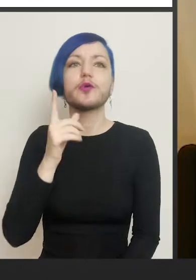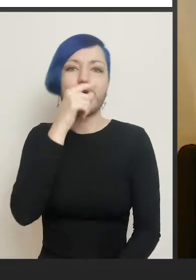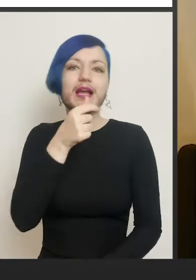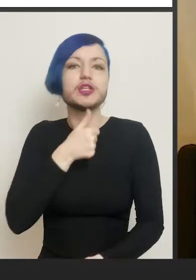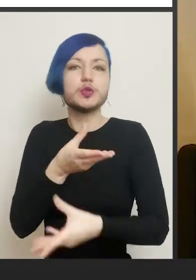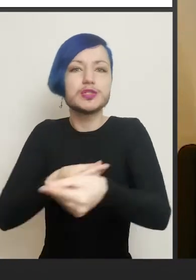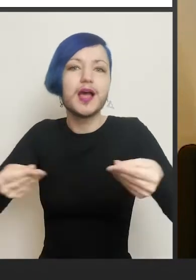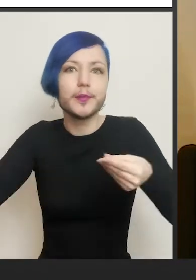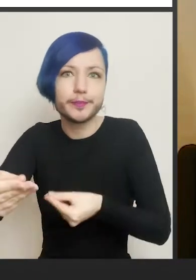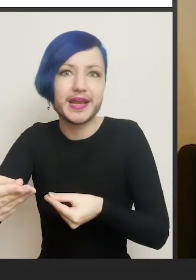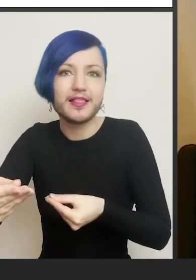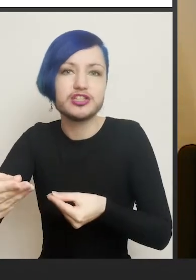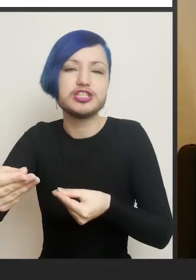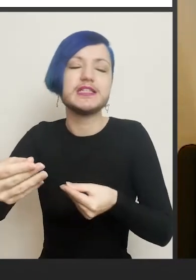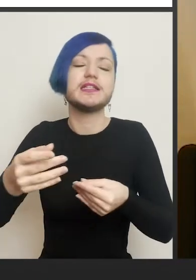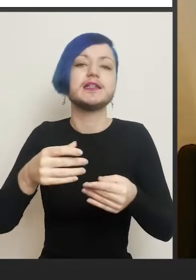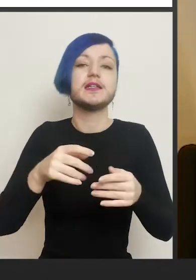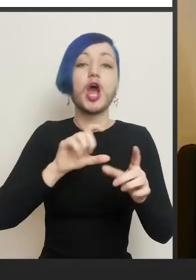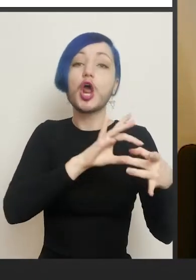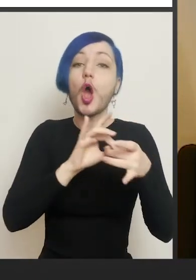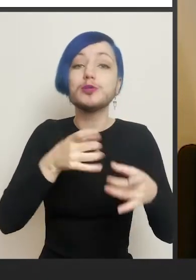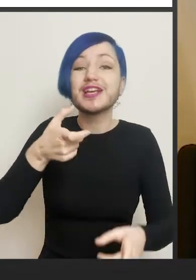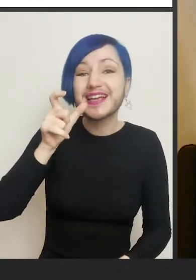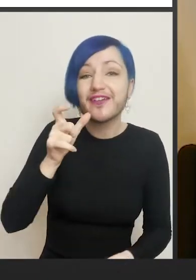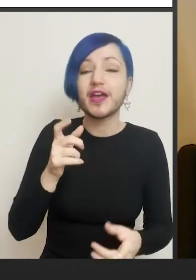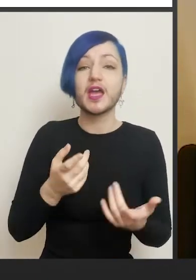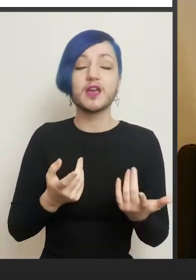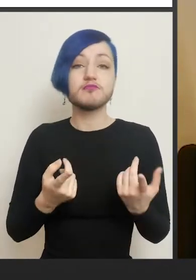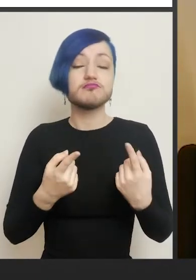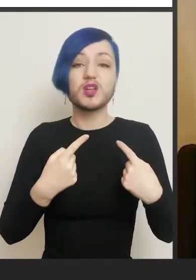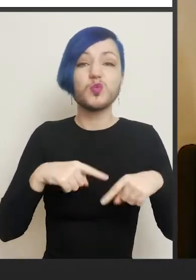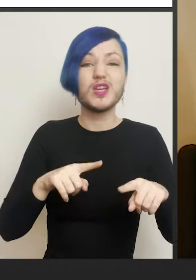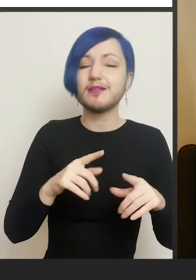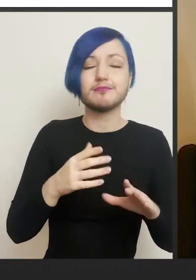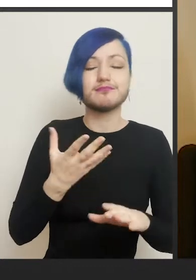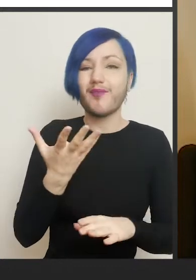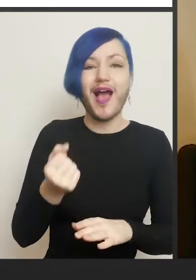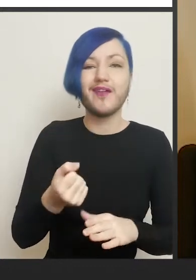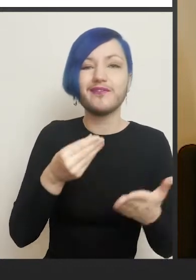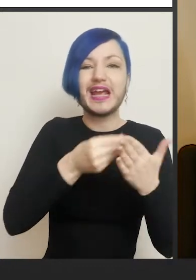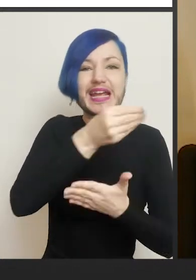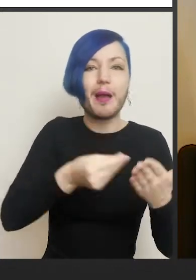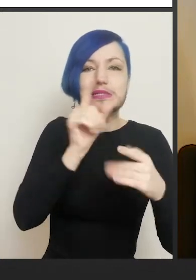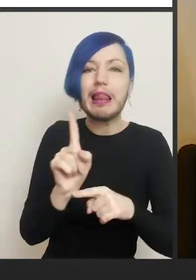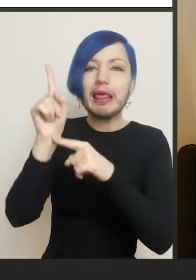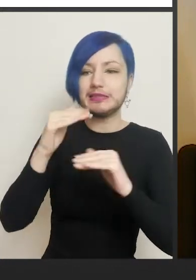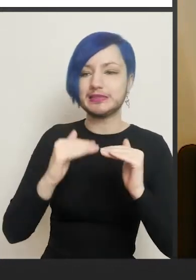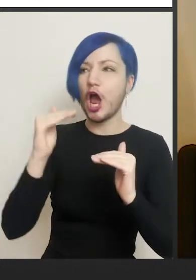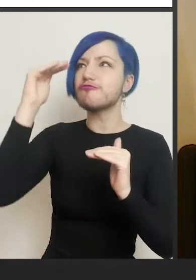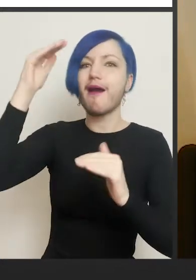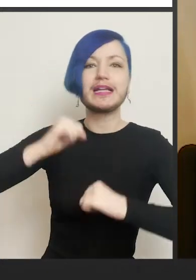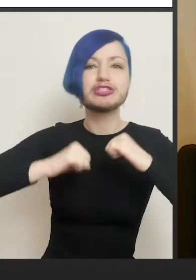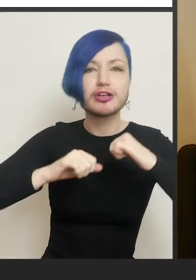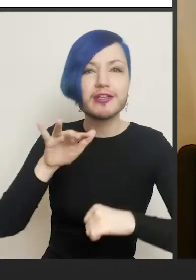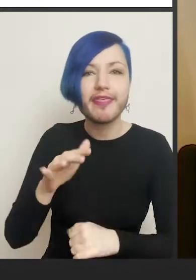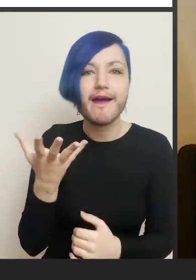an analogy, at Aubergine Cafe, we don't really subscribe to a sort of like capitalist hierarchical kind of